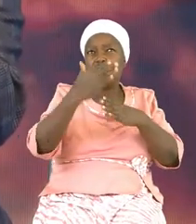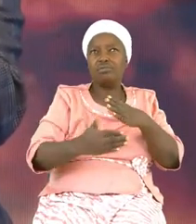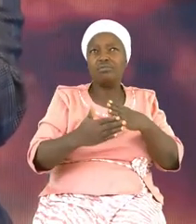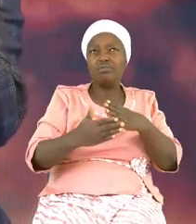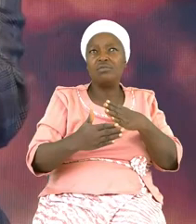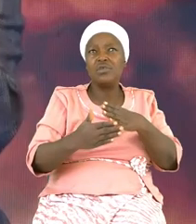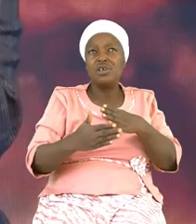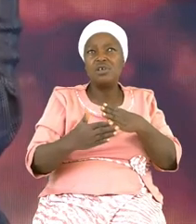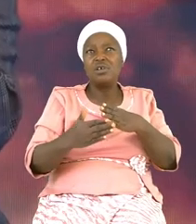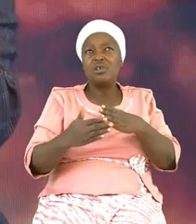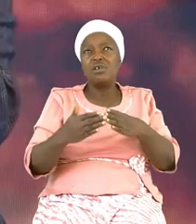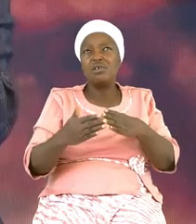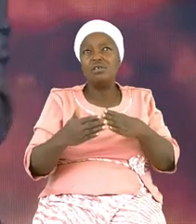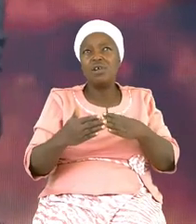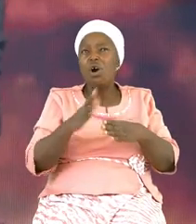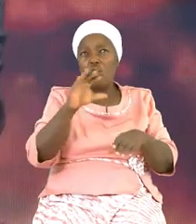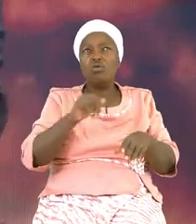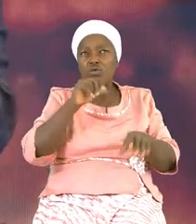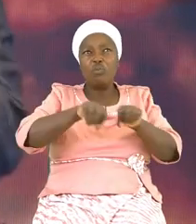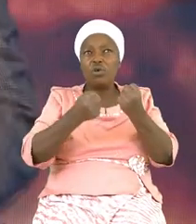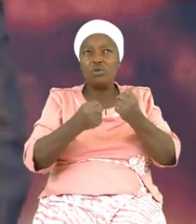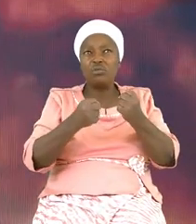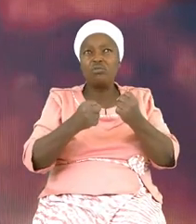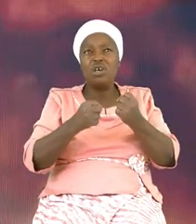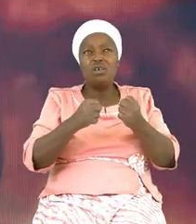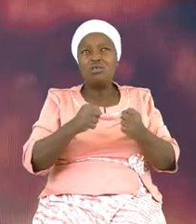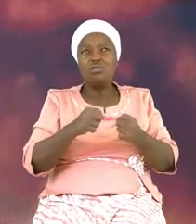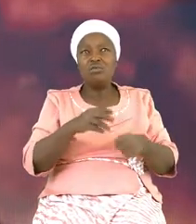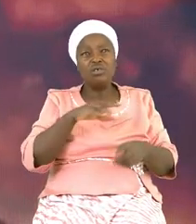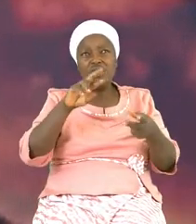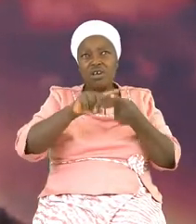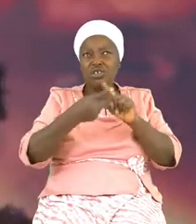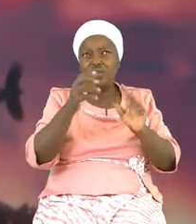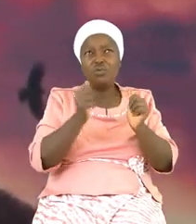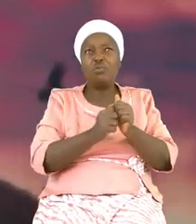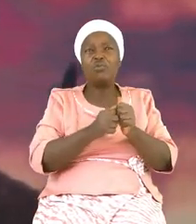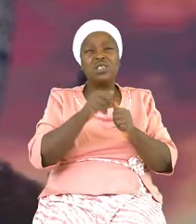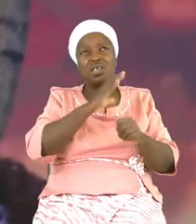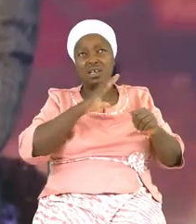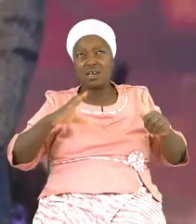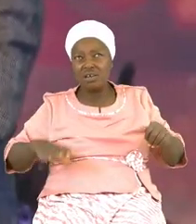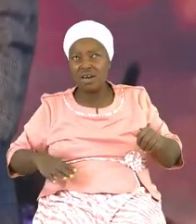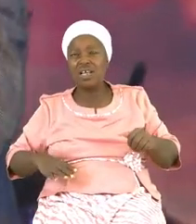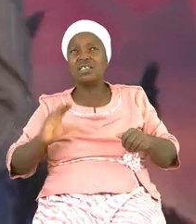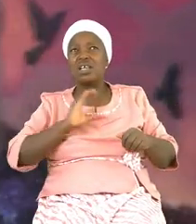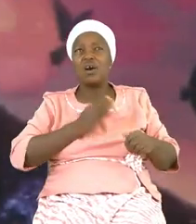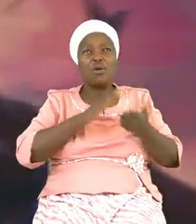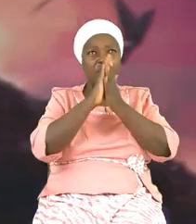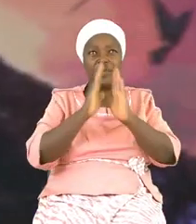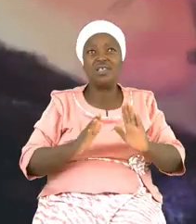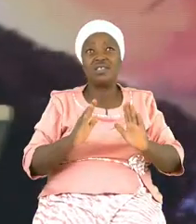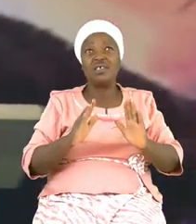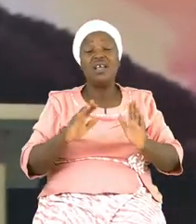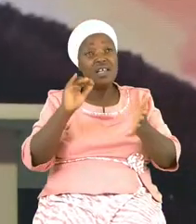complete, unbroken, unbreakable relationship with Christ, our peace. The peace